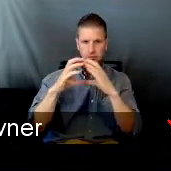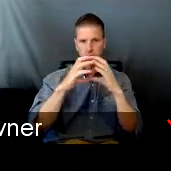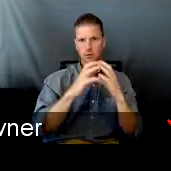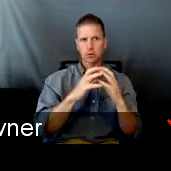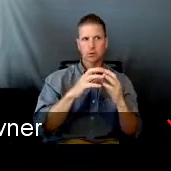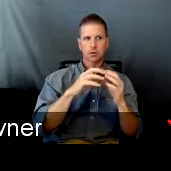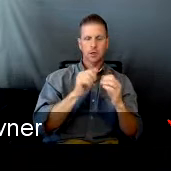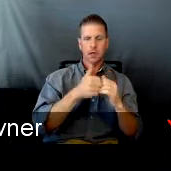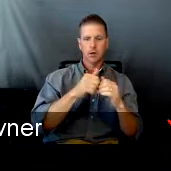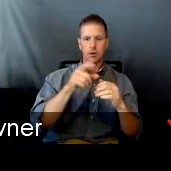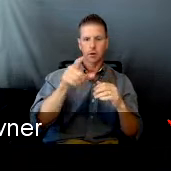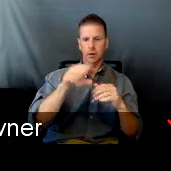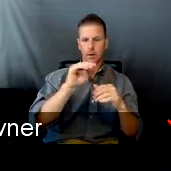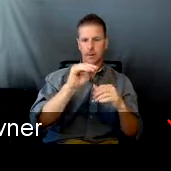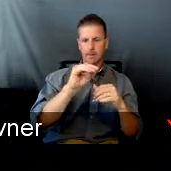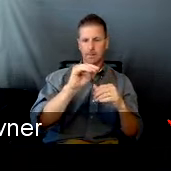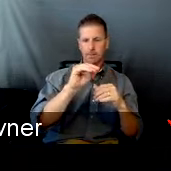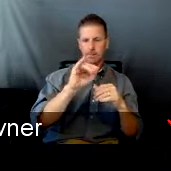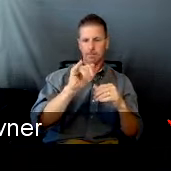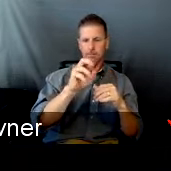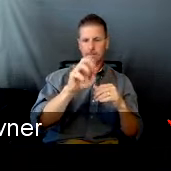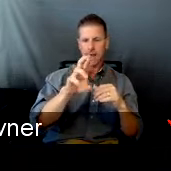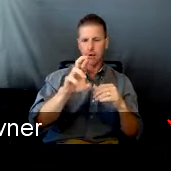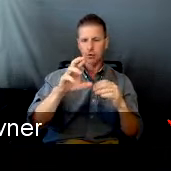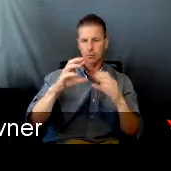the minor bodies across the solar system,